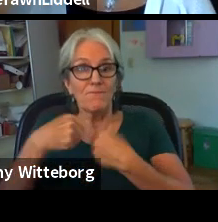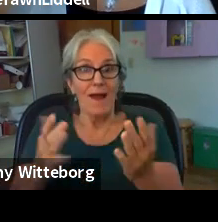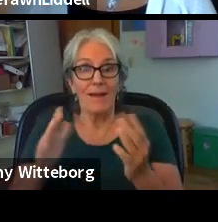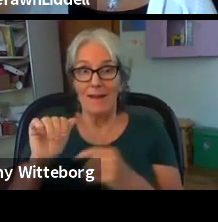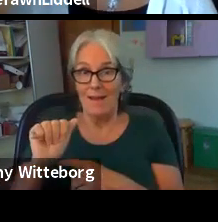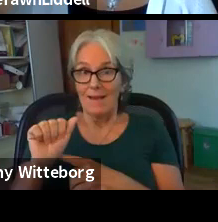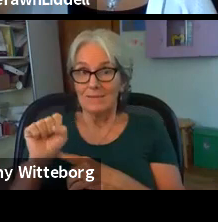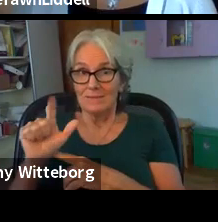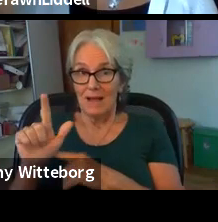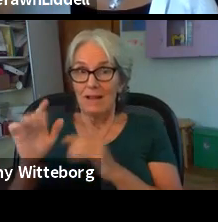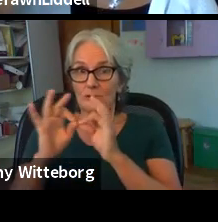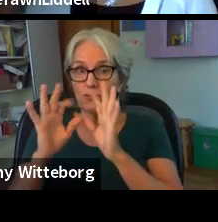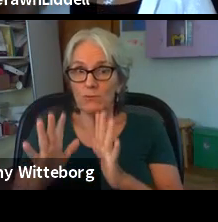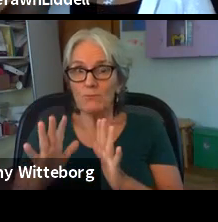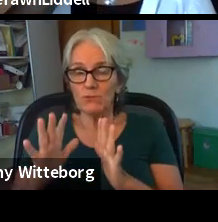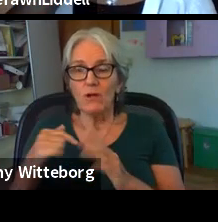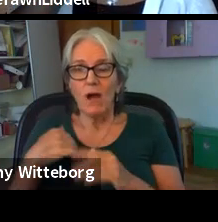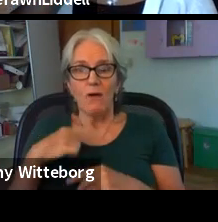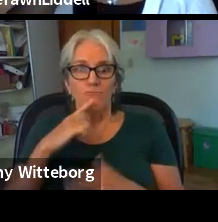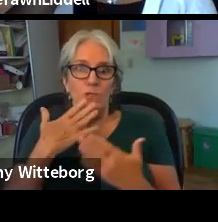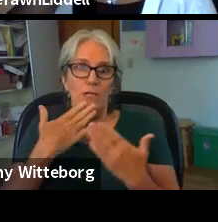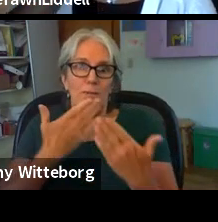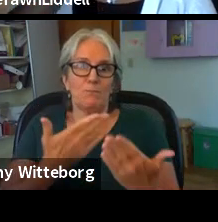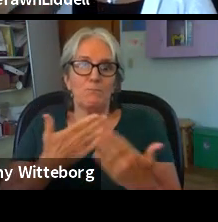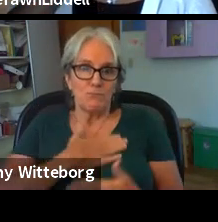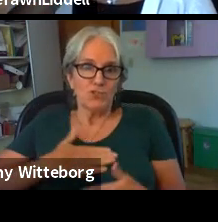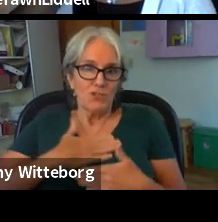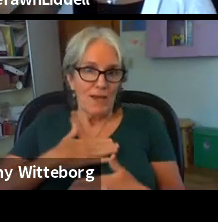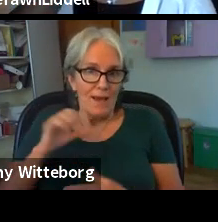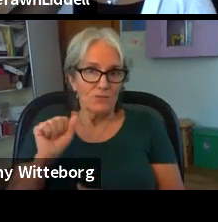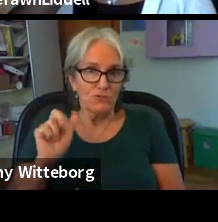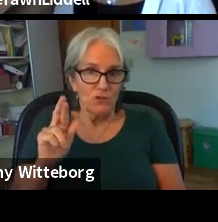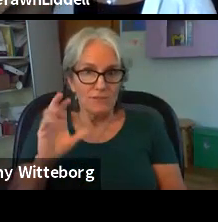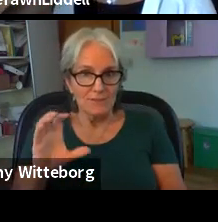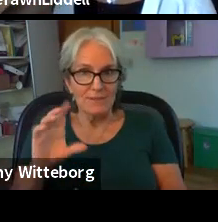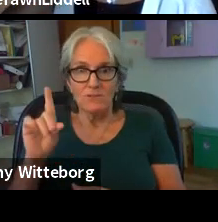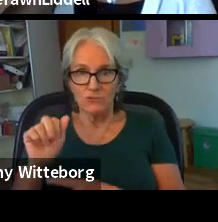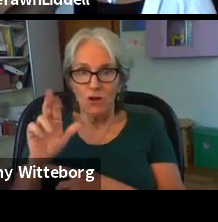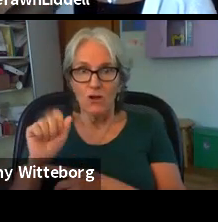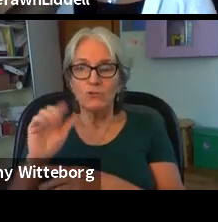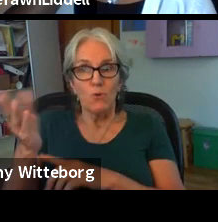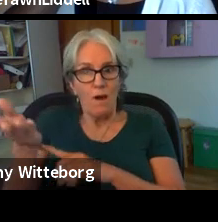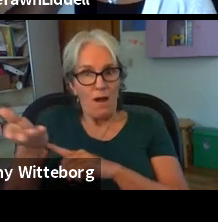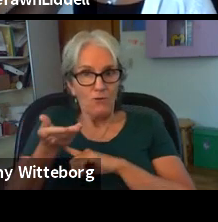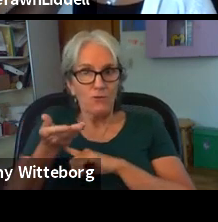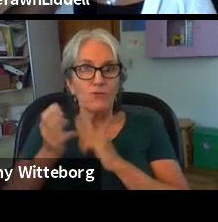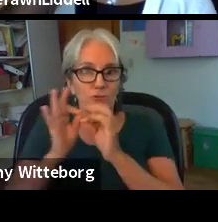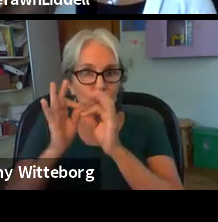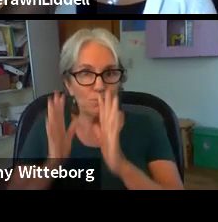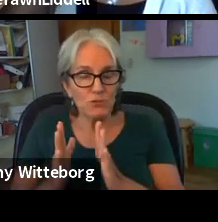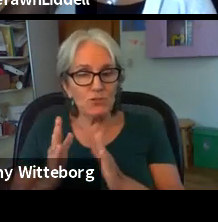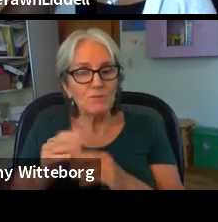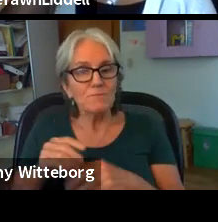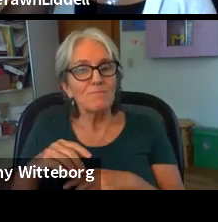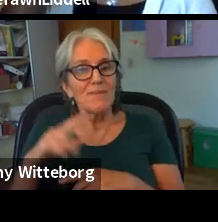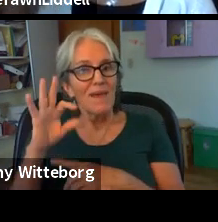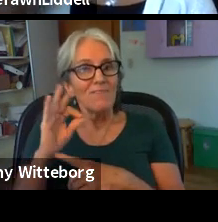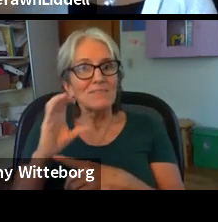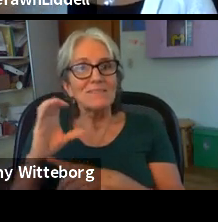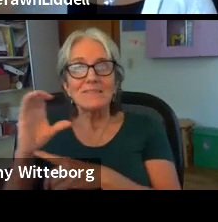with school and work providing ASL interpreters, I really appreciate the SRC